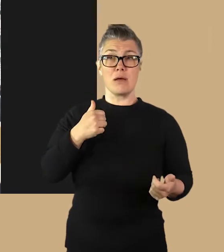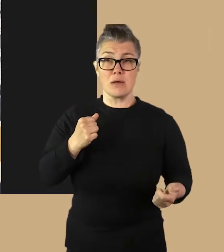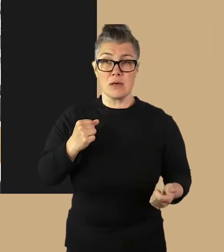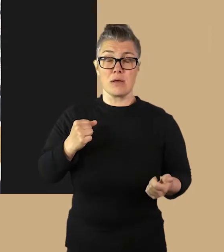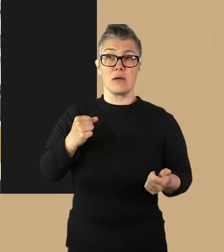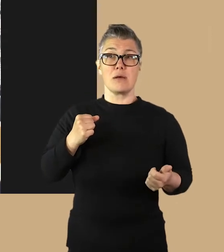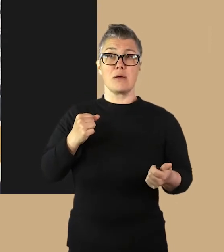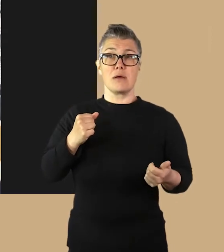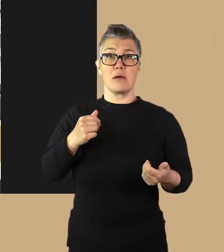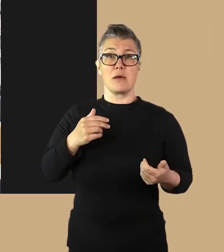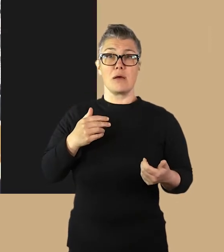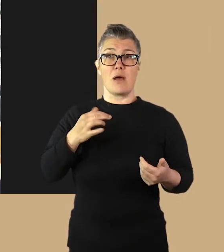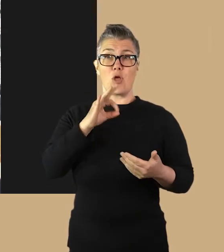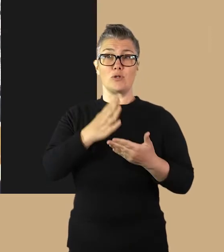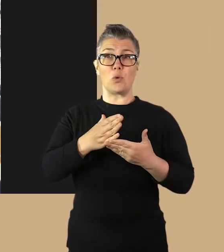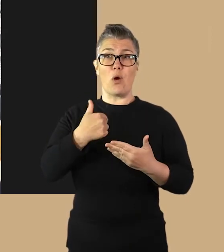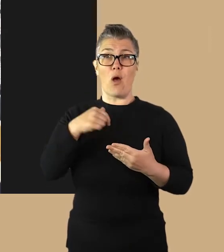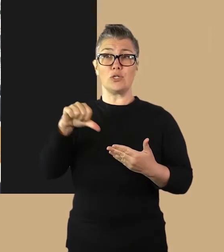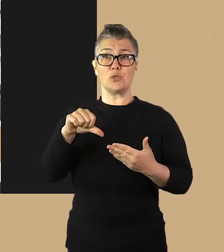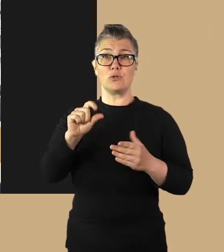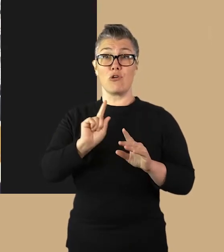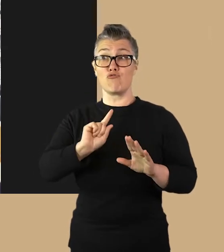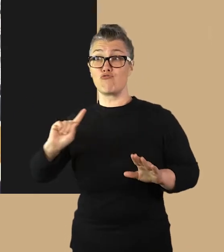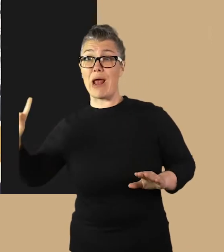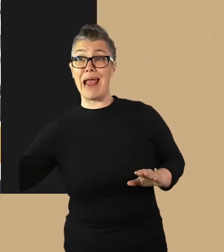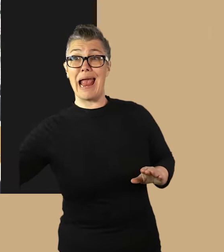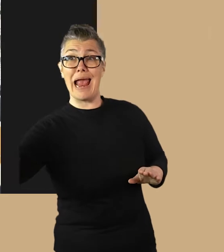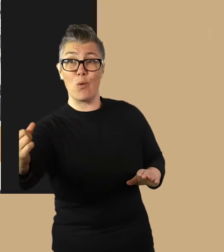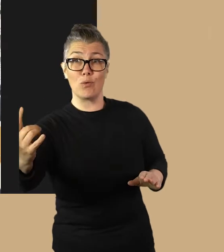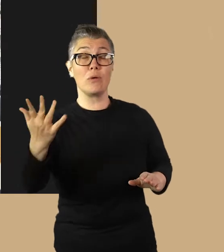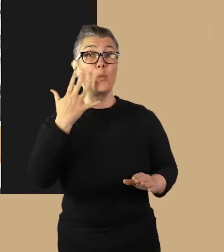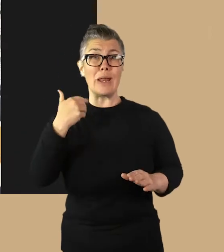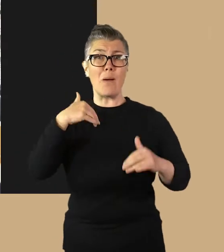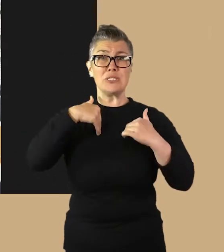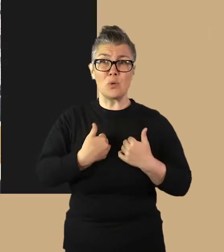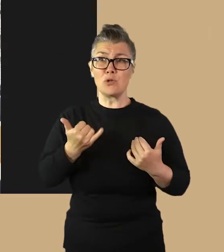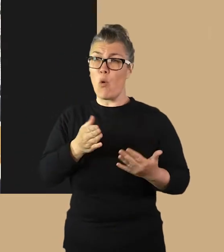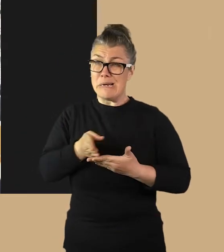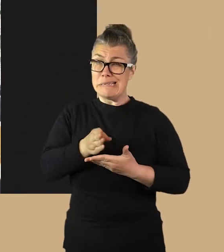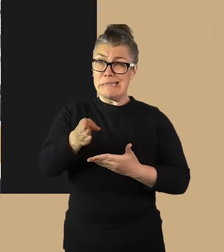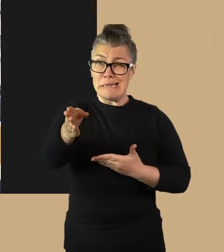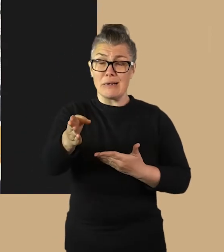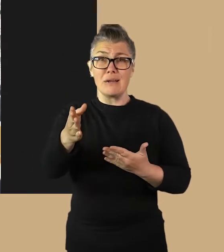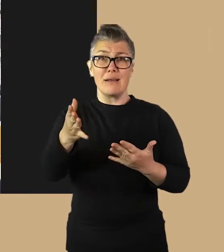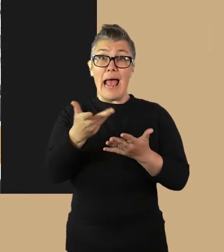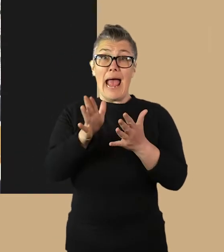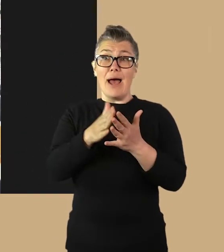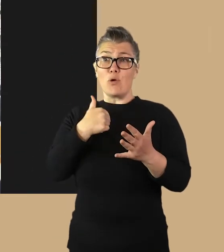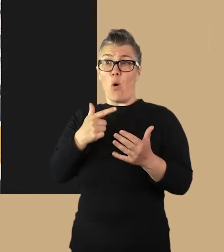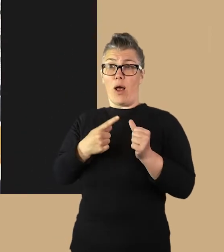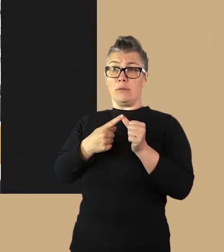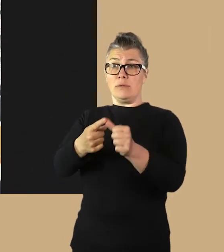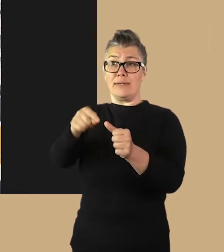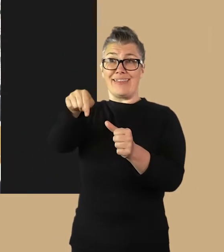protest. I was honestly not sure if I should, try and go around them when I'm exhausted or try